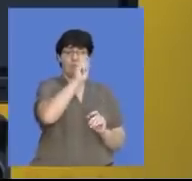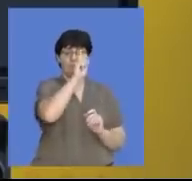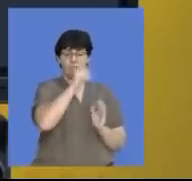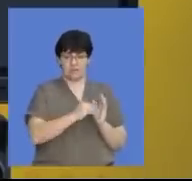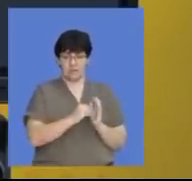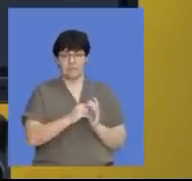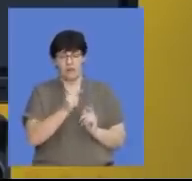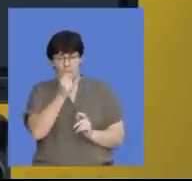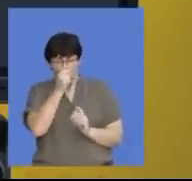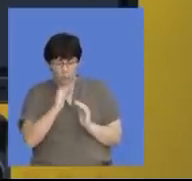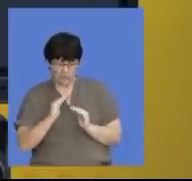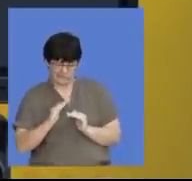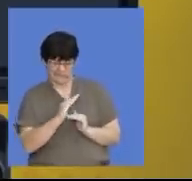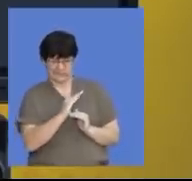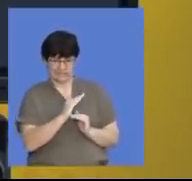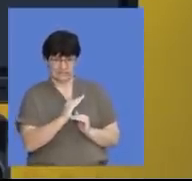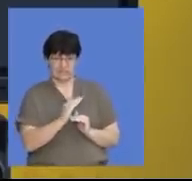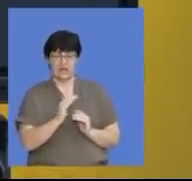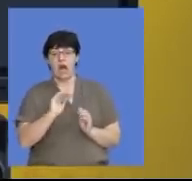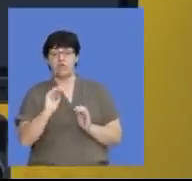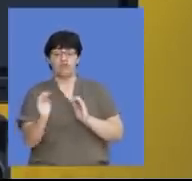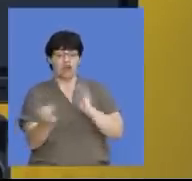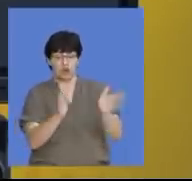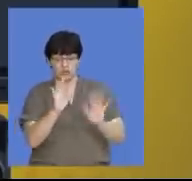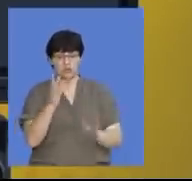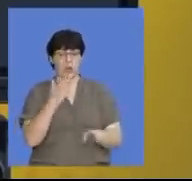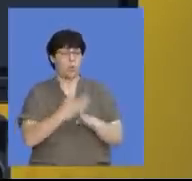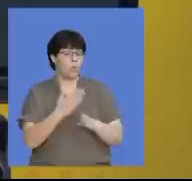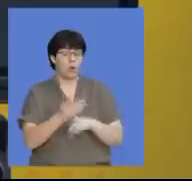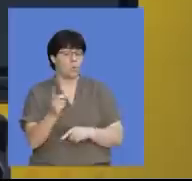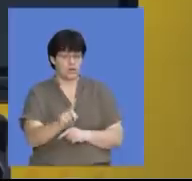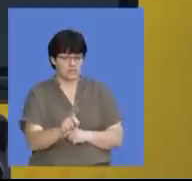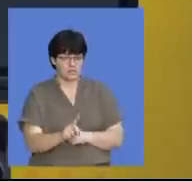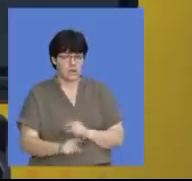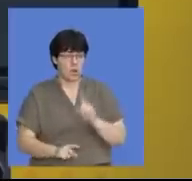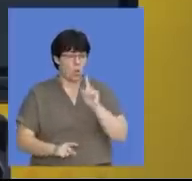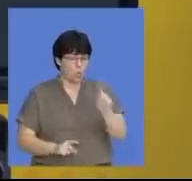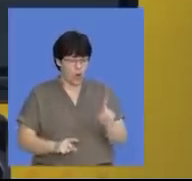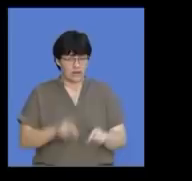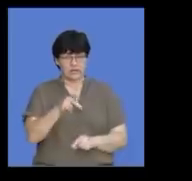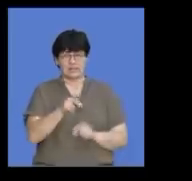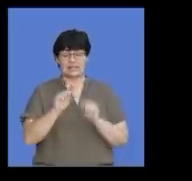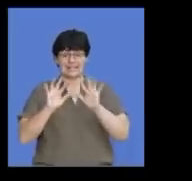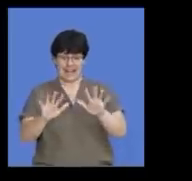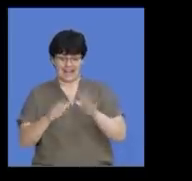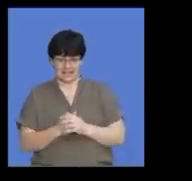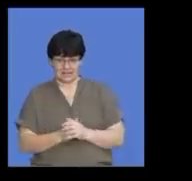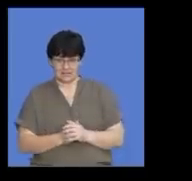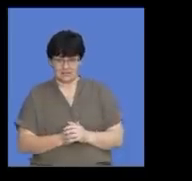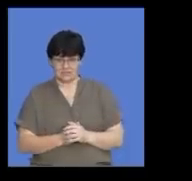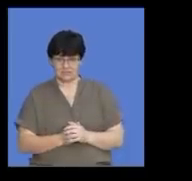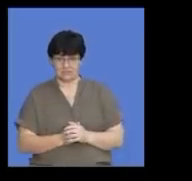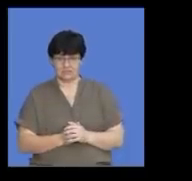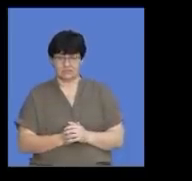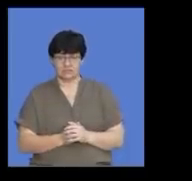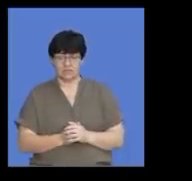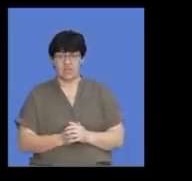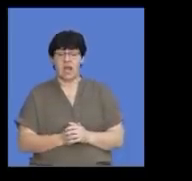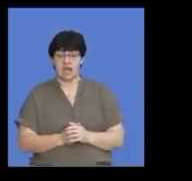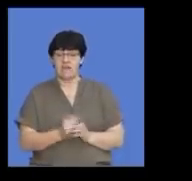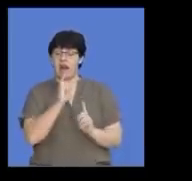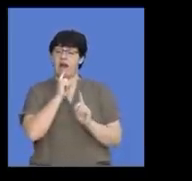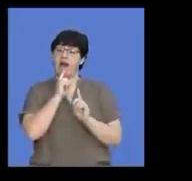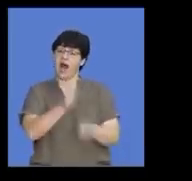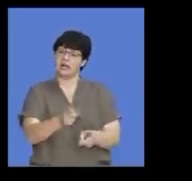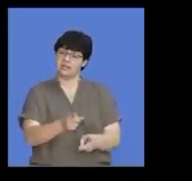almost steep slope. Now, the ratio you should be working with is 1 is to 10. Let me note that down. The moment an